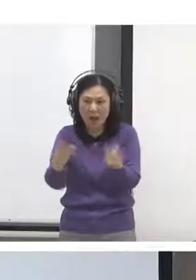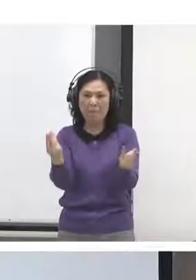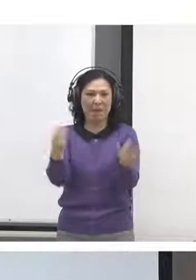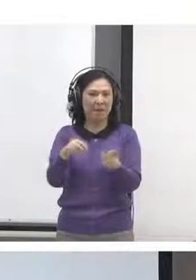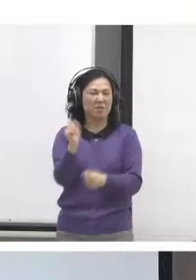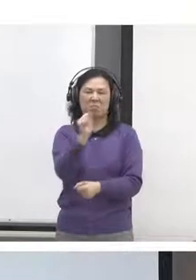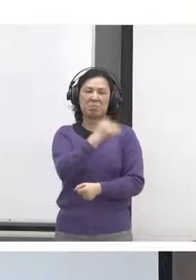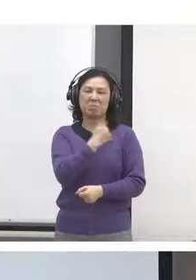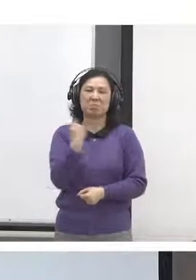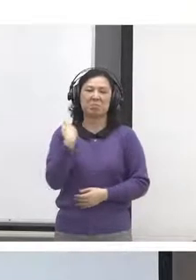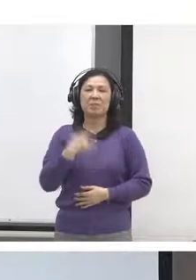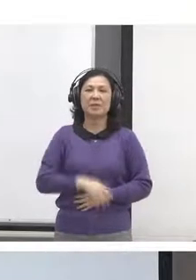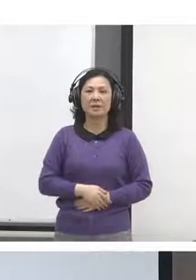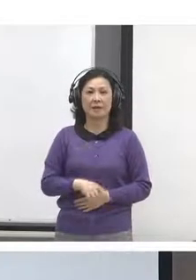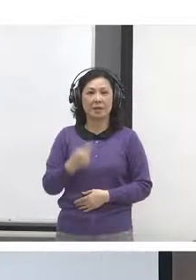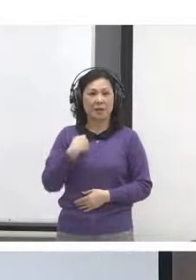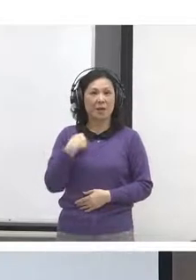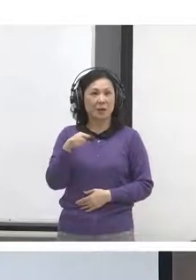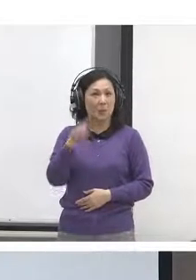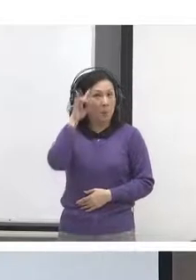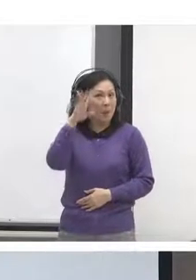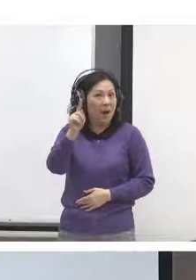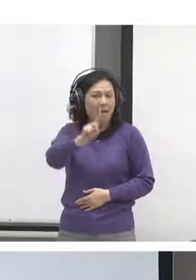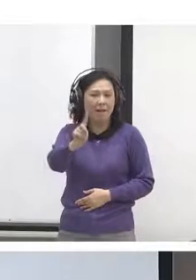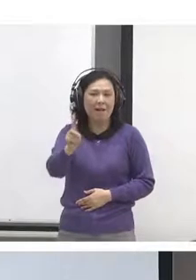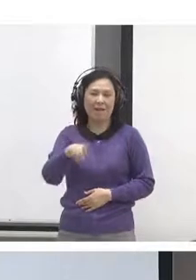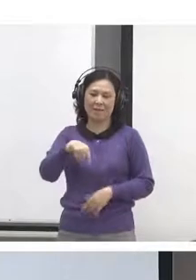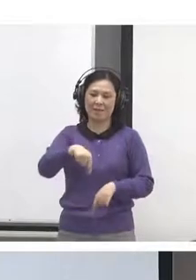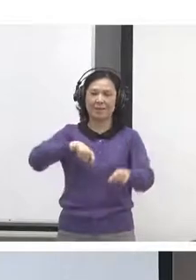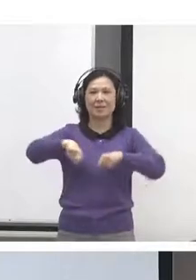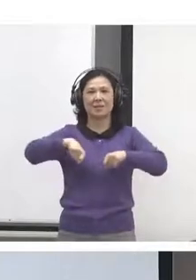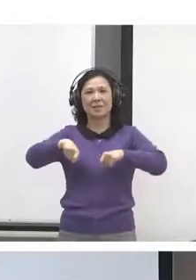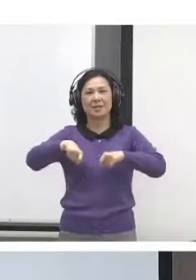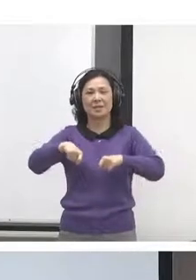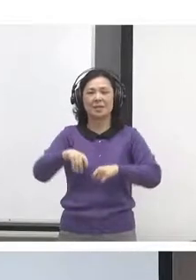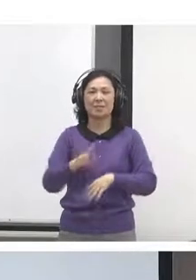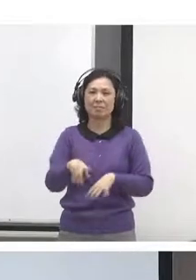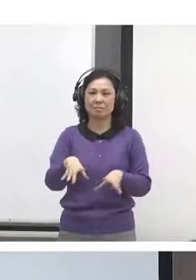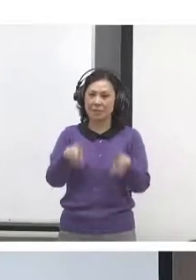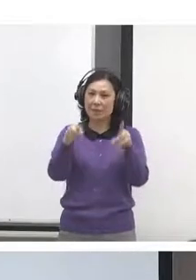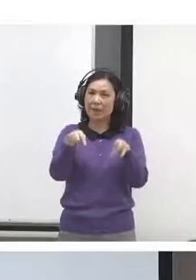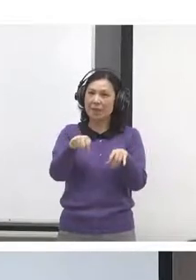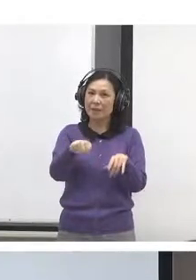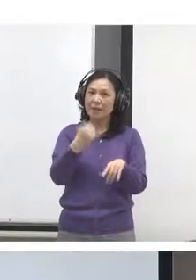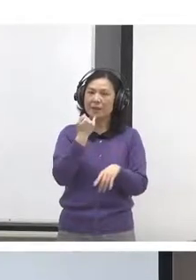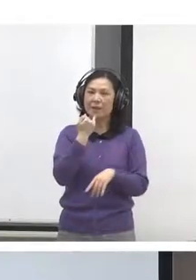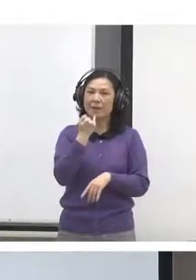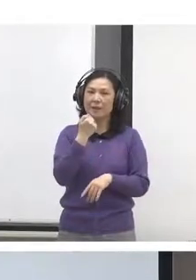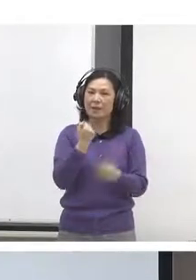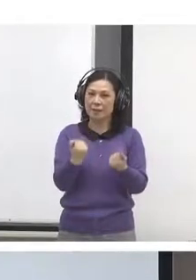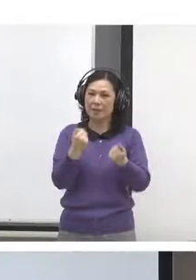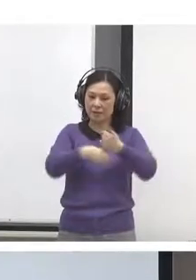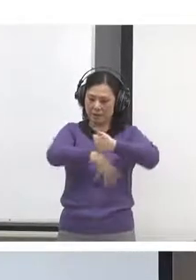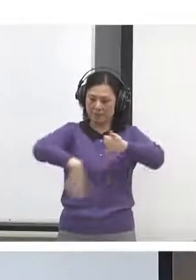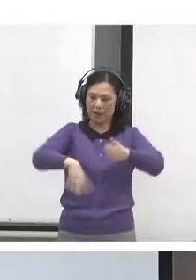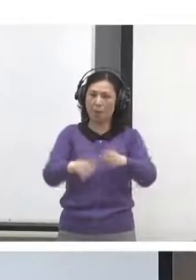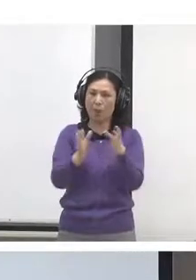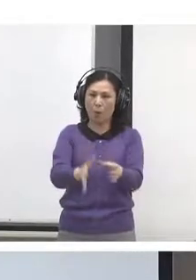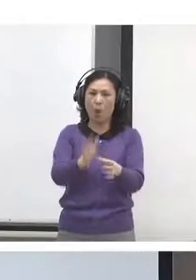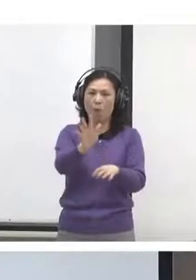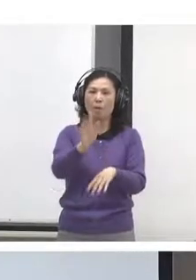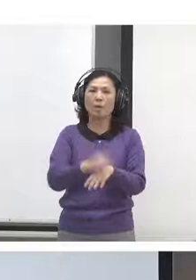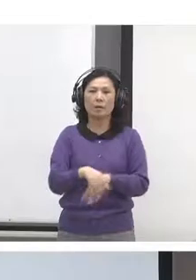Toronto that sought to aggregate and centralize budget information while providing users with visualizations to aid their analysis and a host of